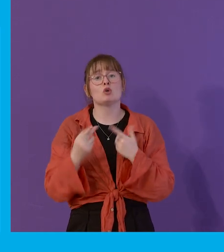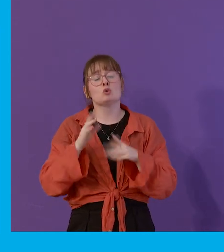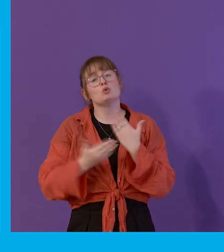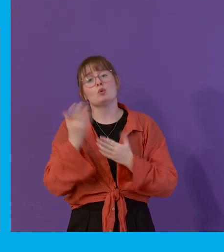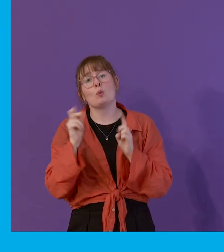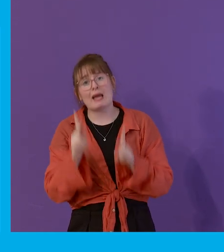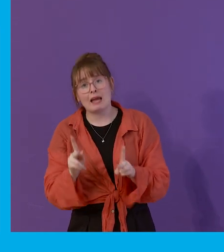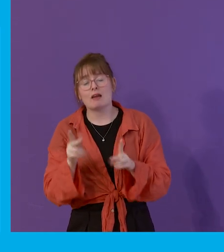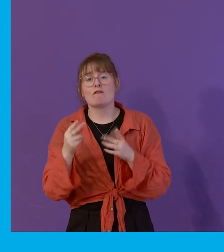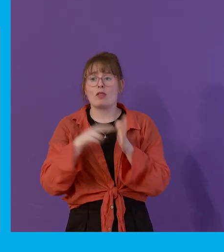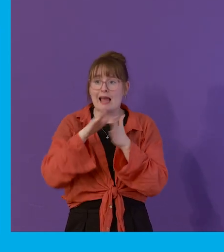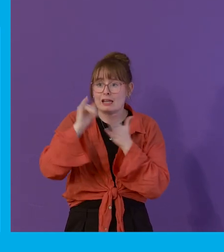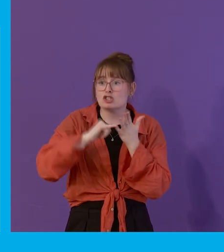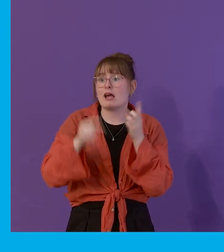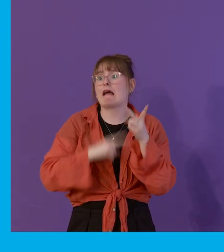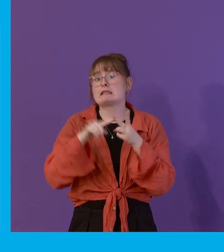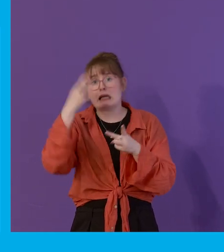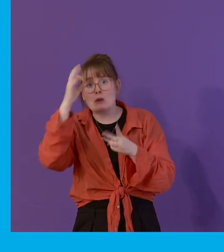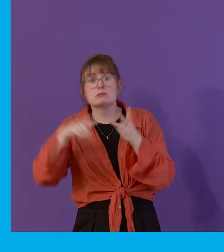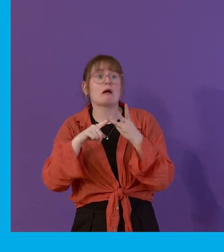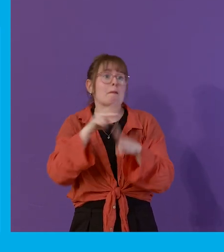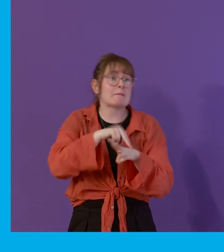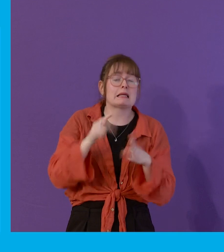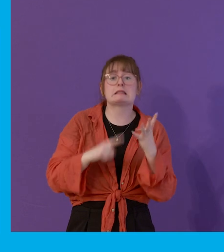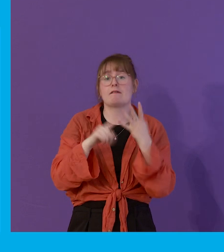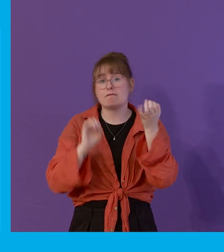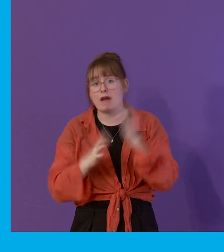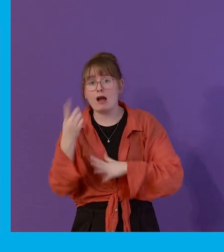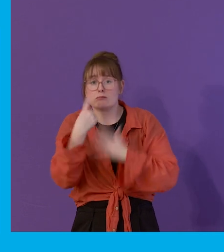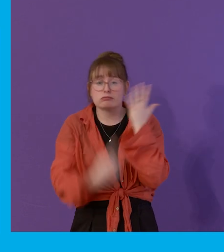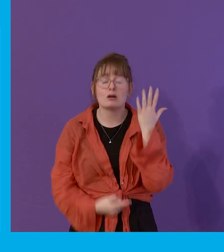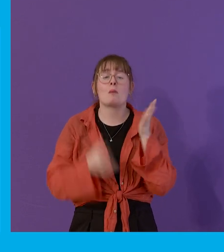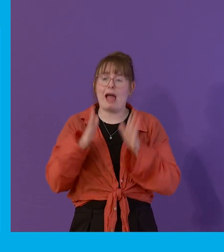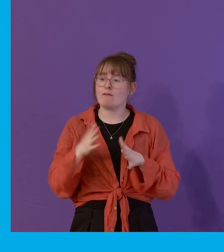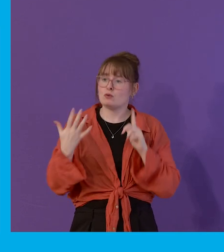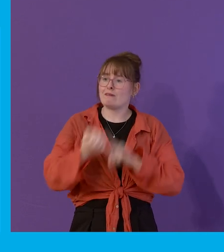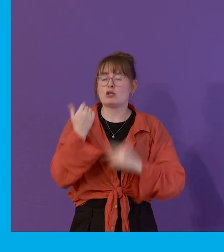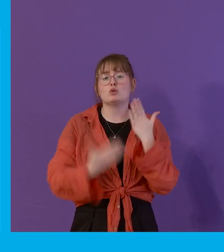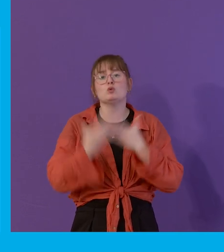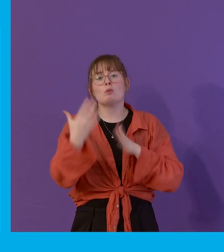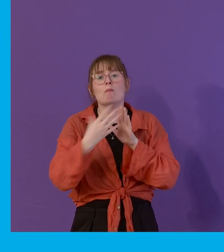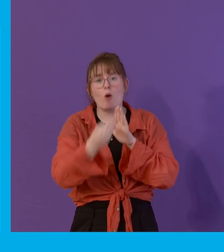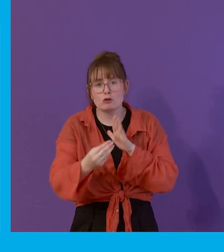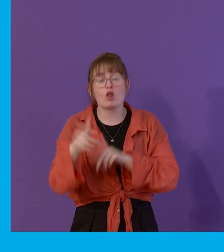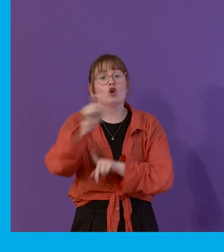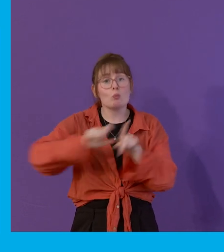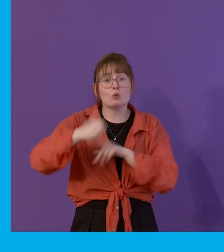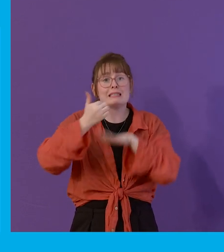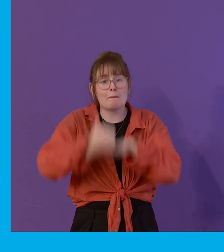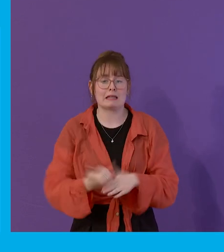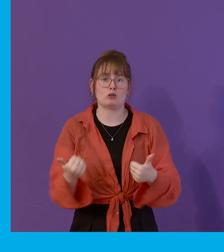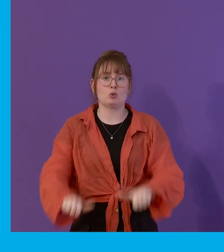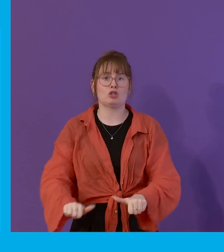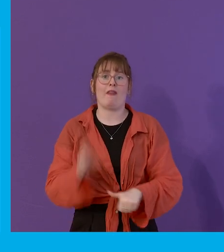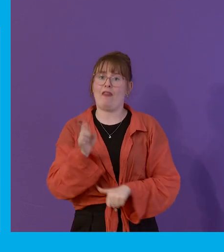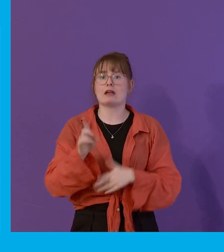the NHS, across councils, across police and across fire. We've got to find a new model of asset-based, community-based solutions. That's